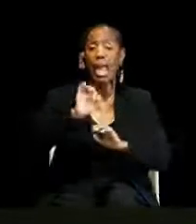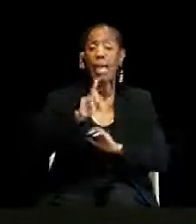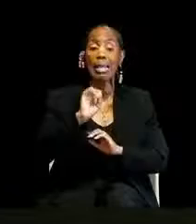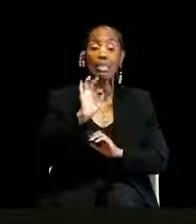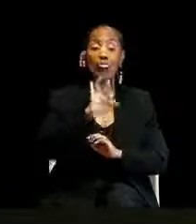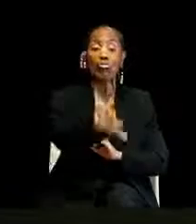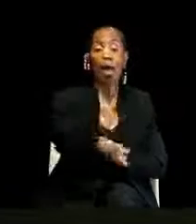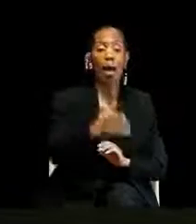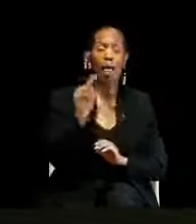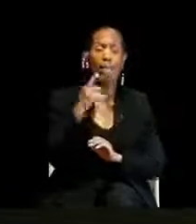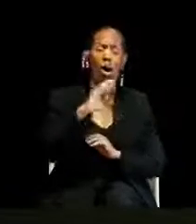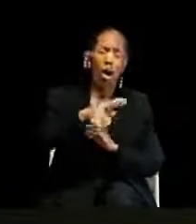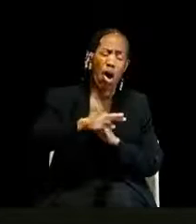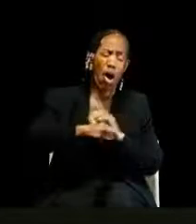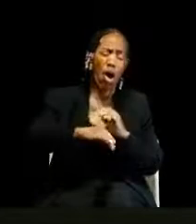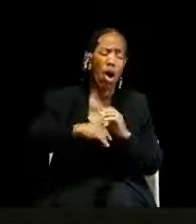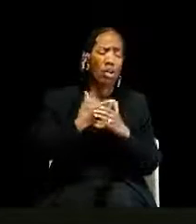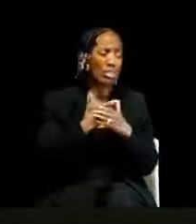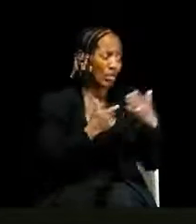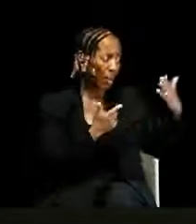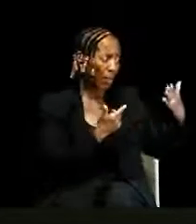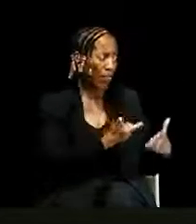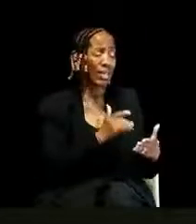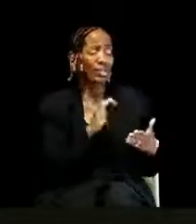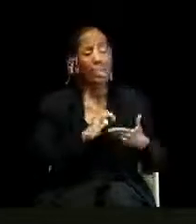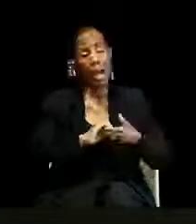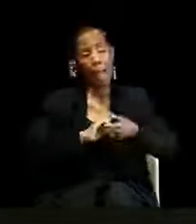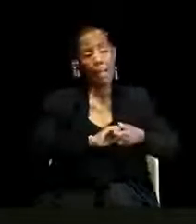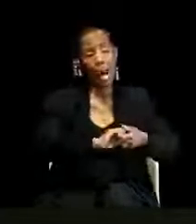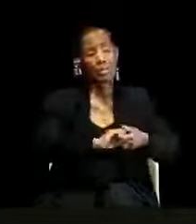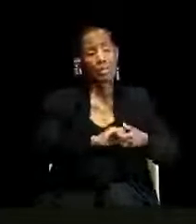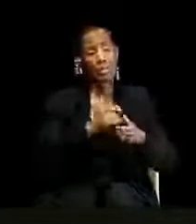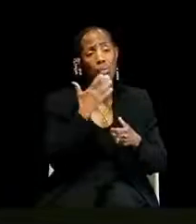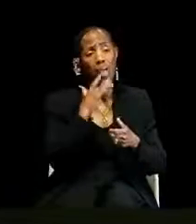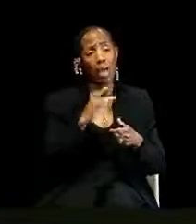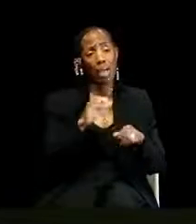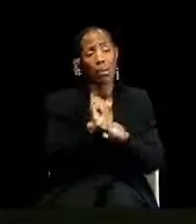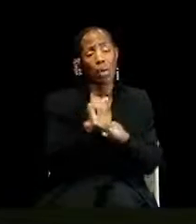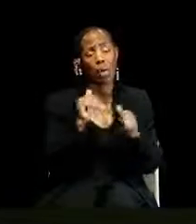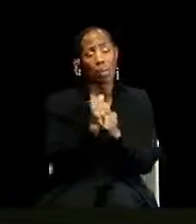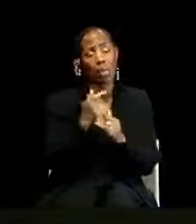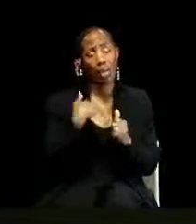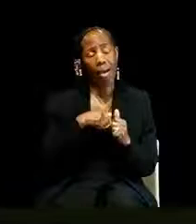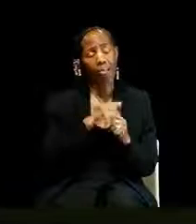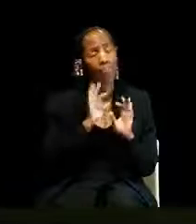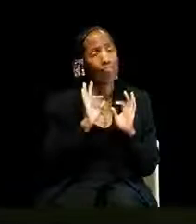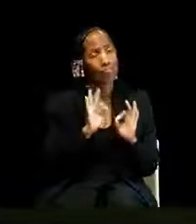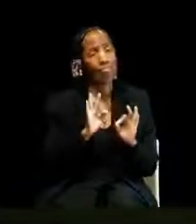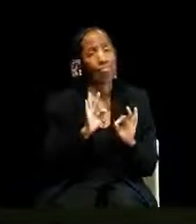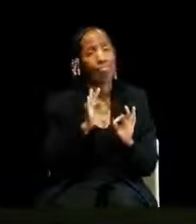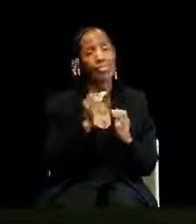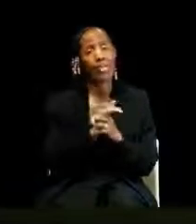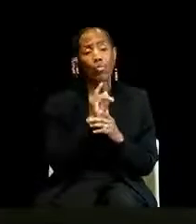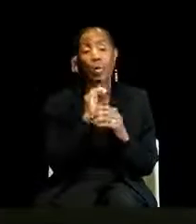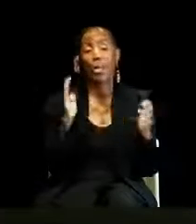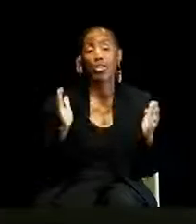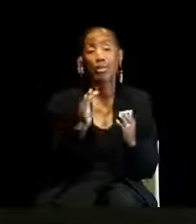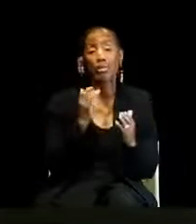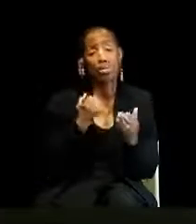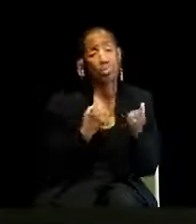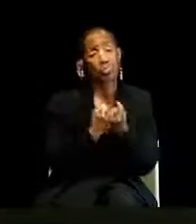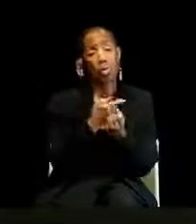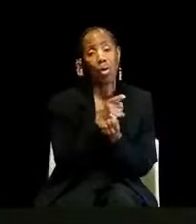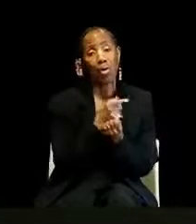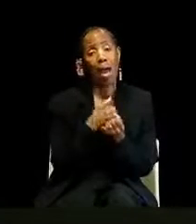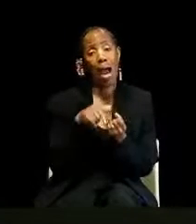all the wonderful sustaining partners that we have and folks we've been fortunate enough to work with since our reboot. If you can, we encourage you to support them more